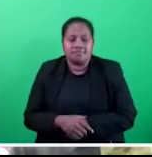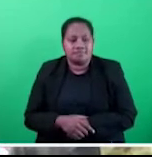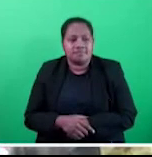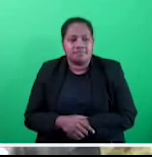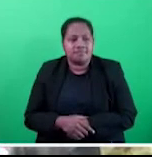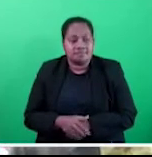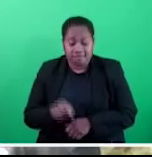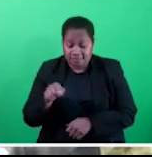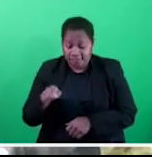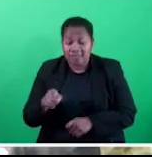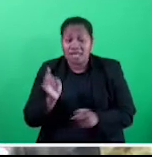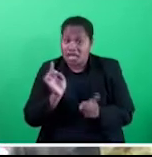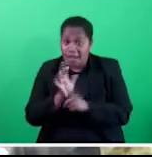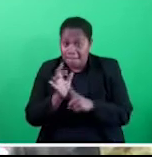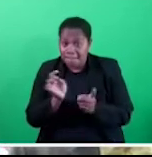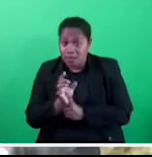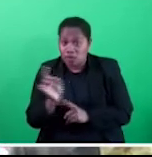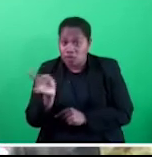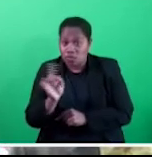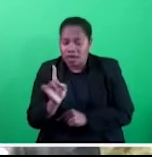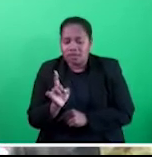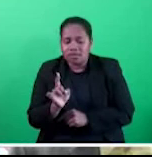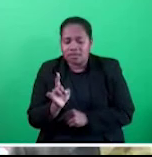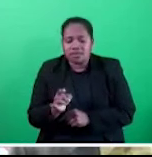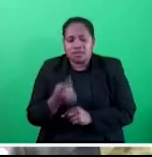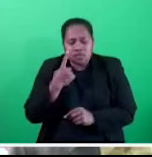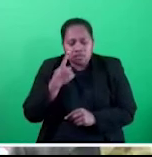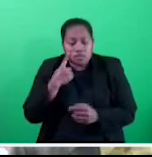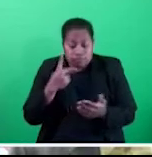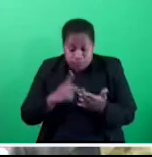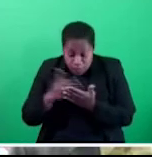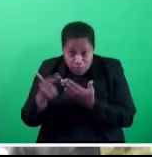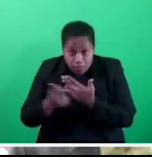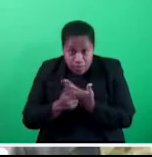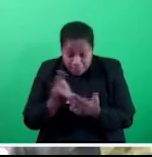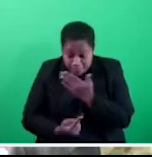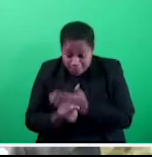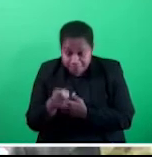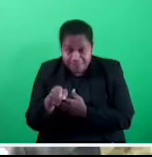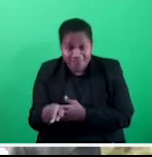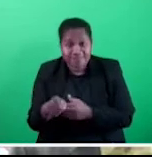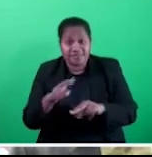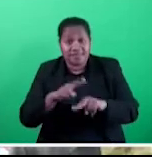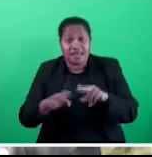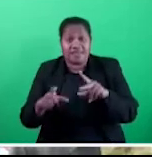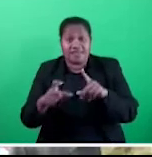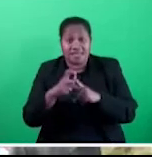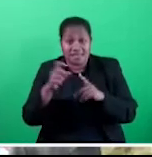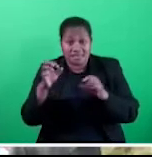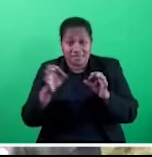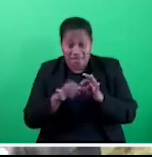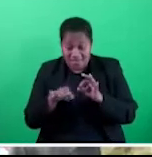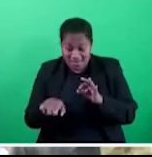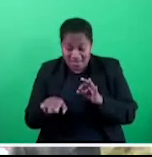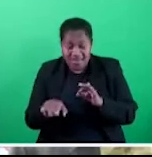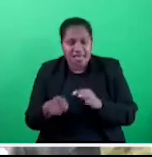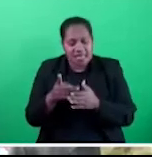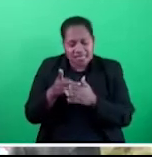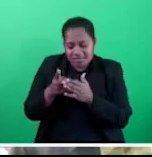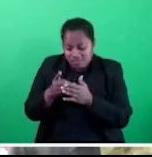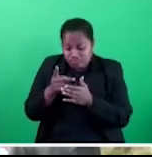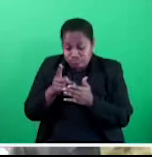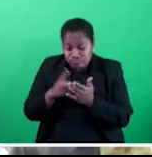important to note that the program that was undertaken in the Fiji Development Bank is part of a project that was done across the